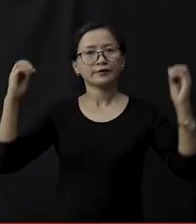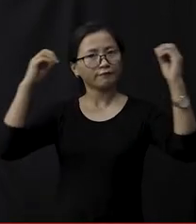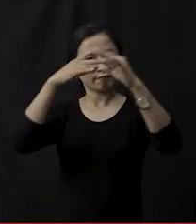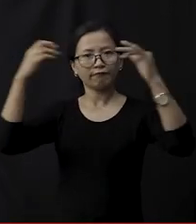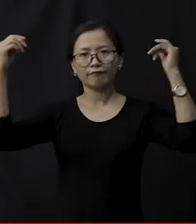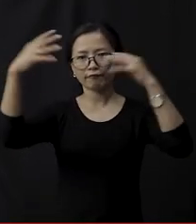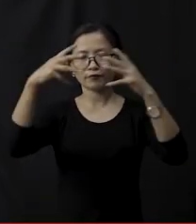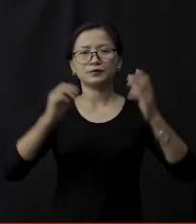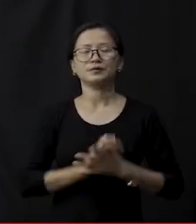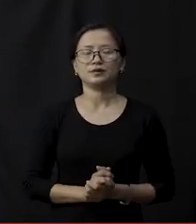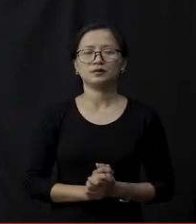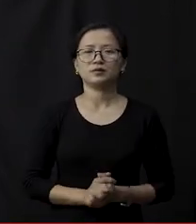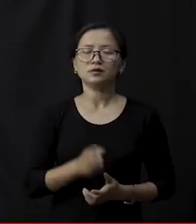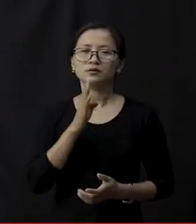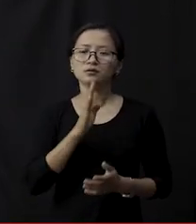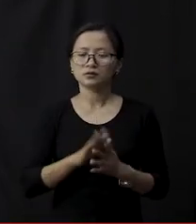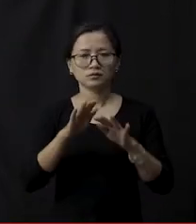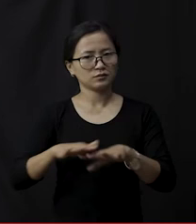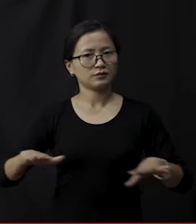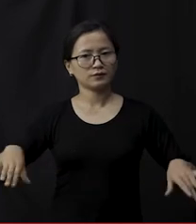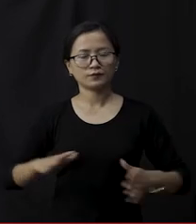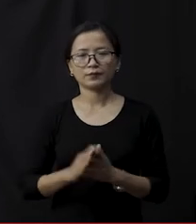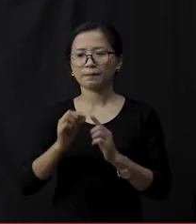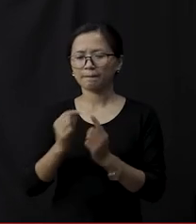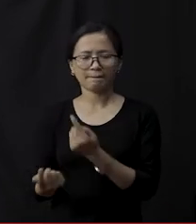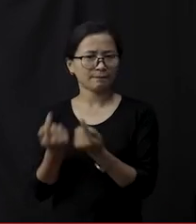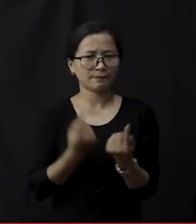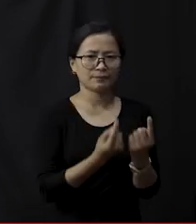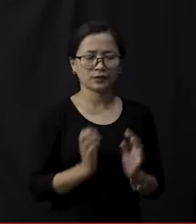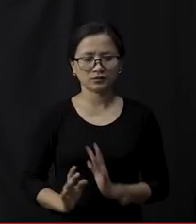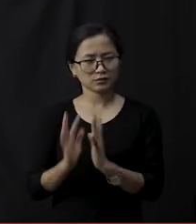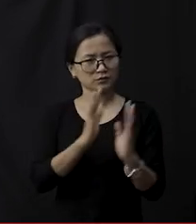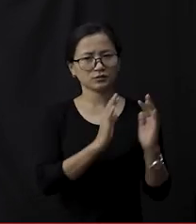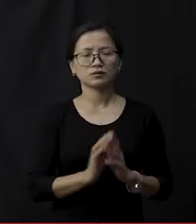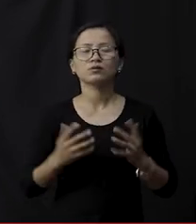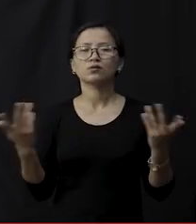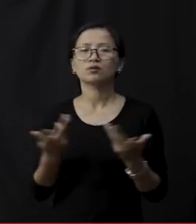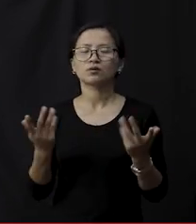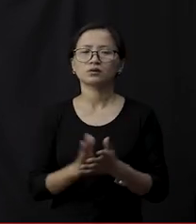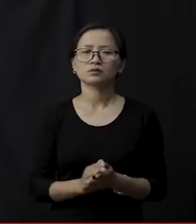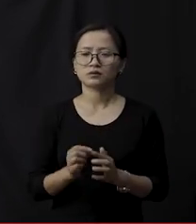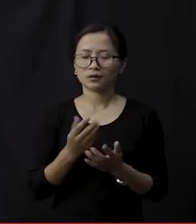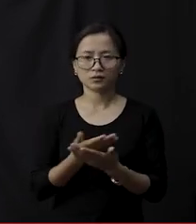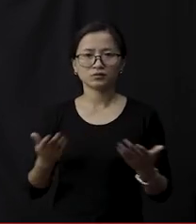environment, okay? Because, students, from plants, we have already learned what products we